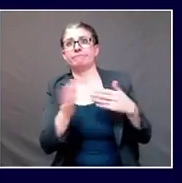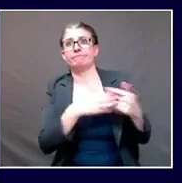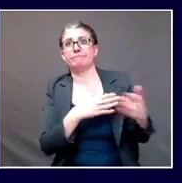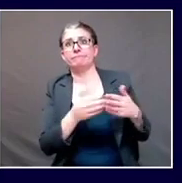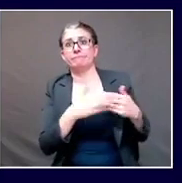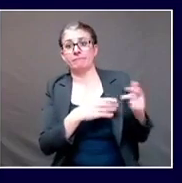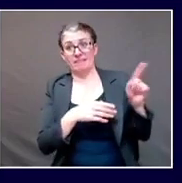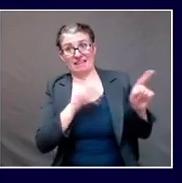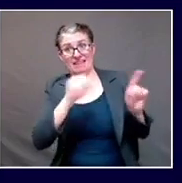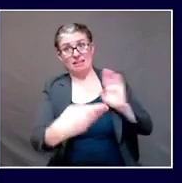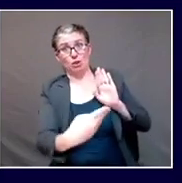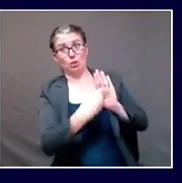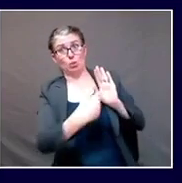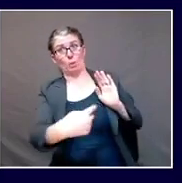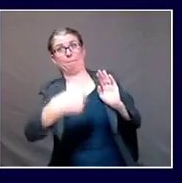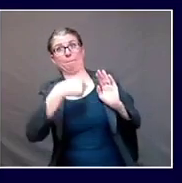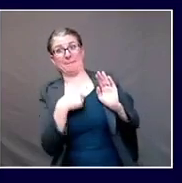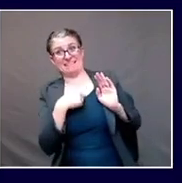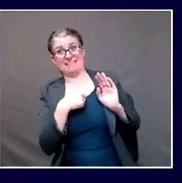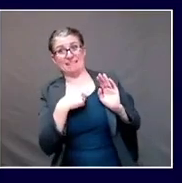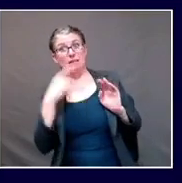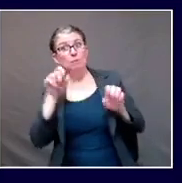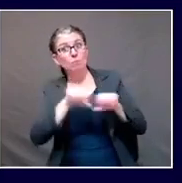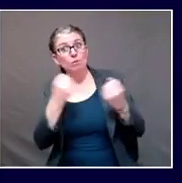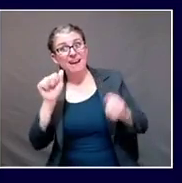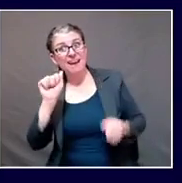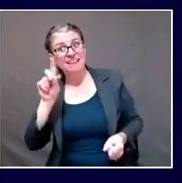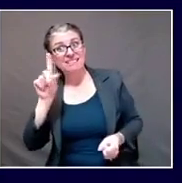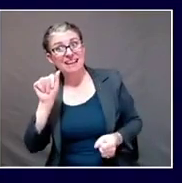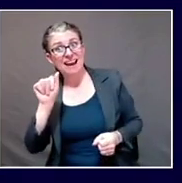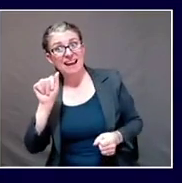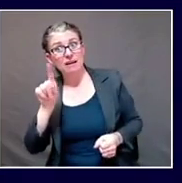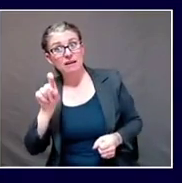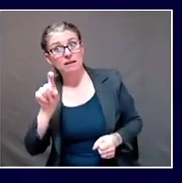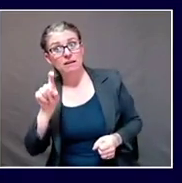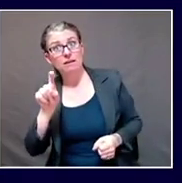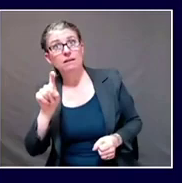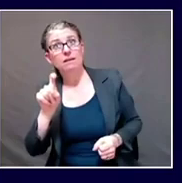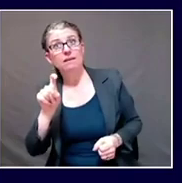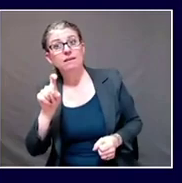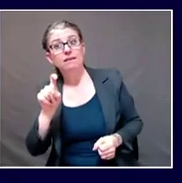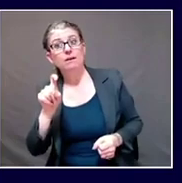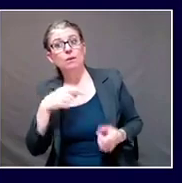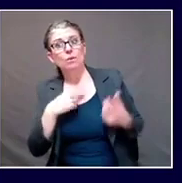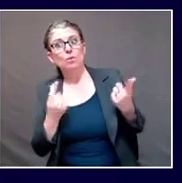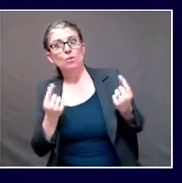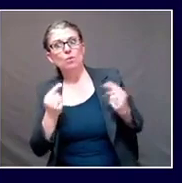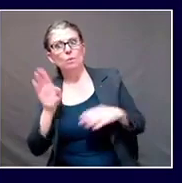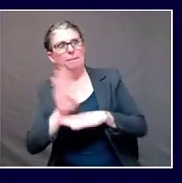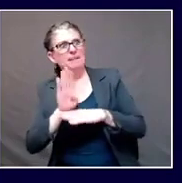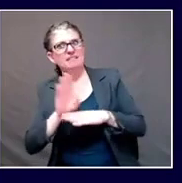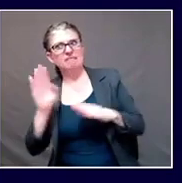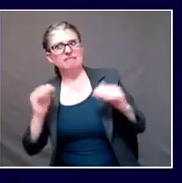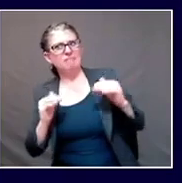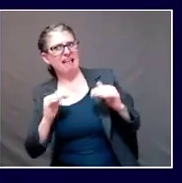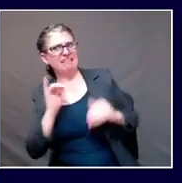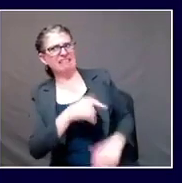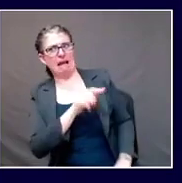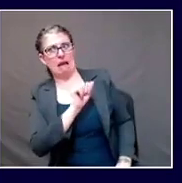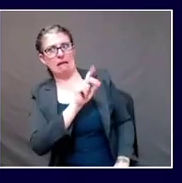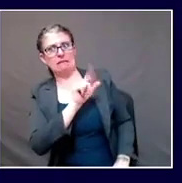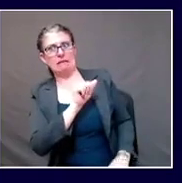problem is what about that person exposing other customers, other people, other employees, store managers and whatnot?